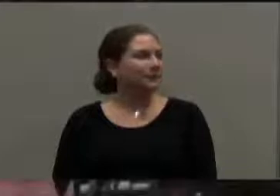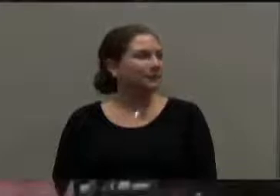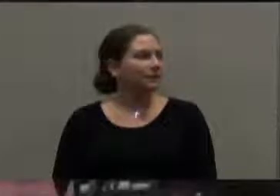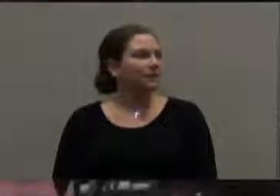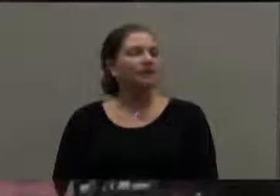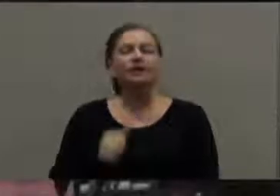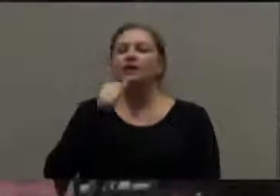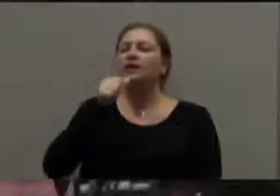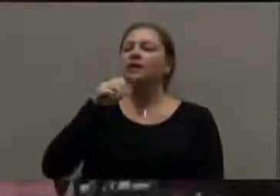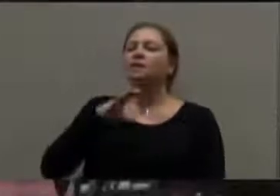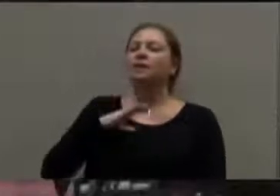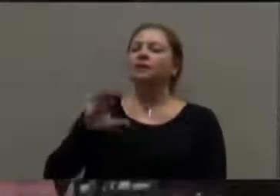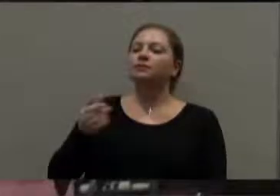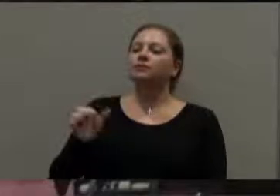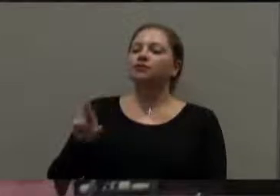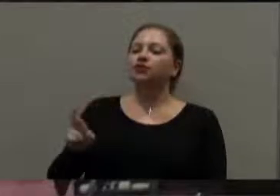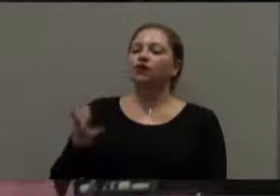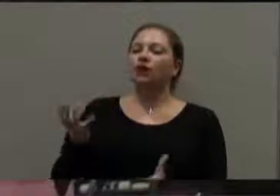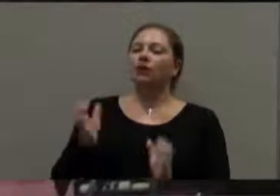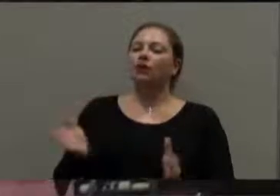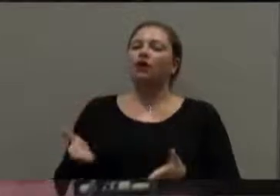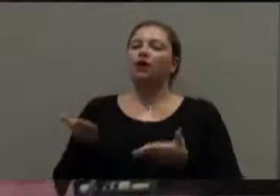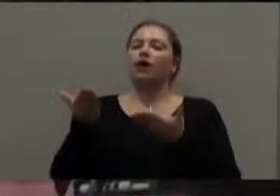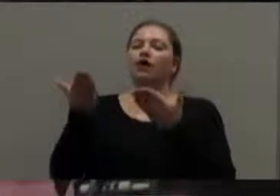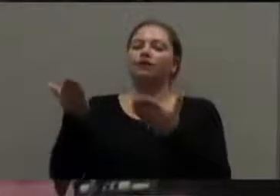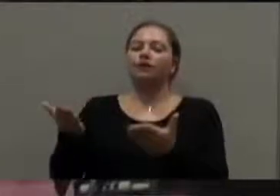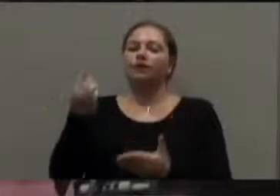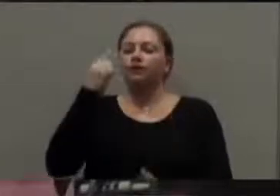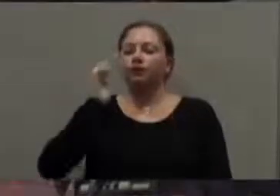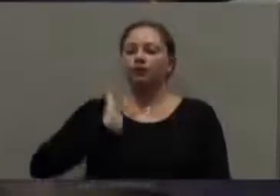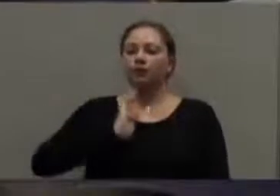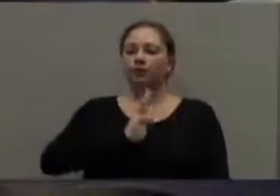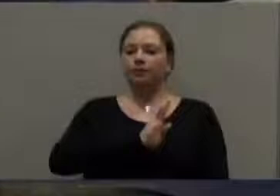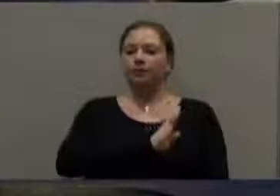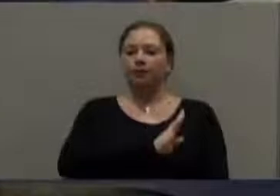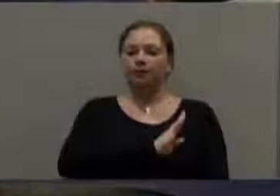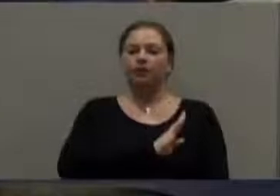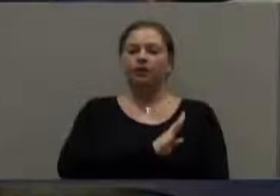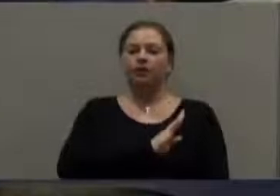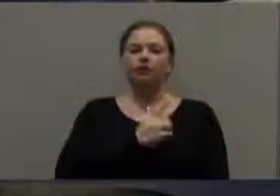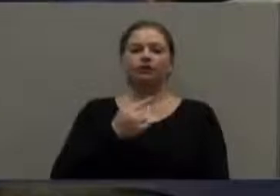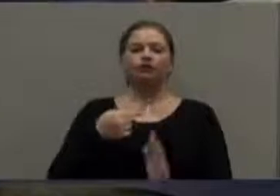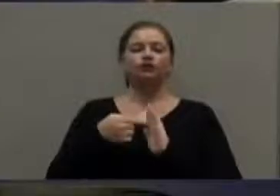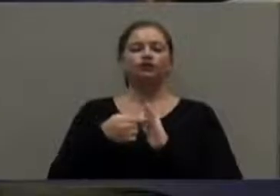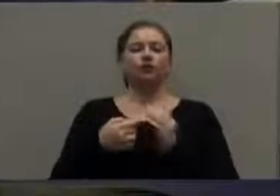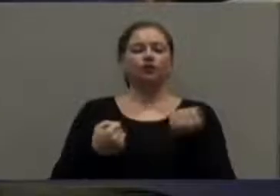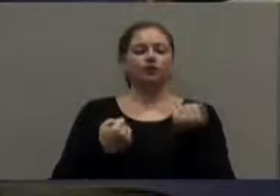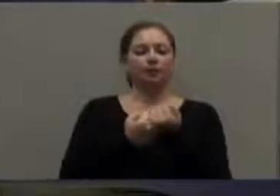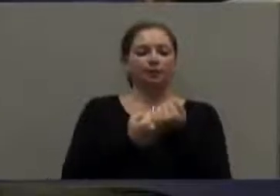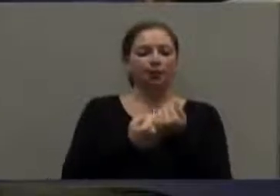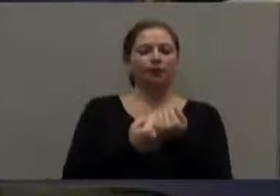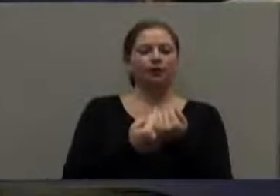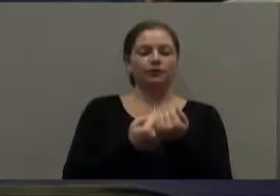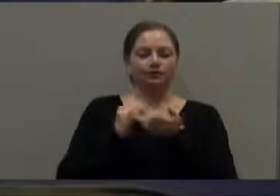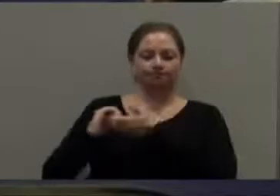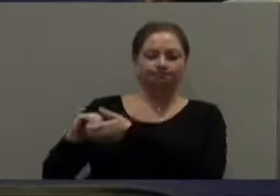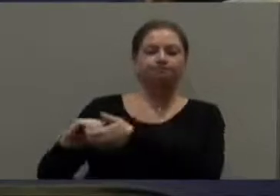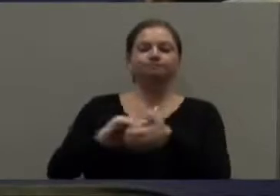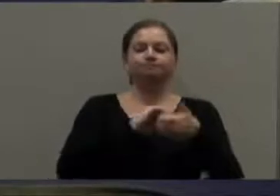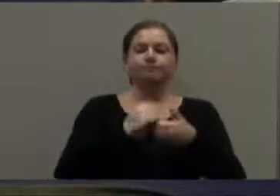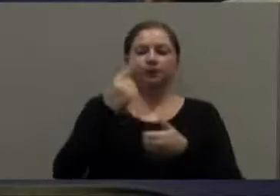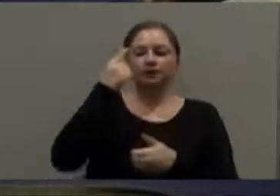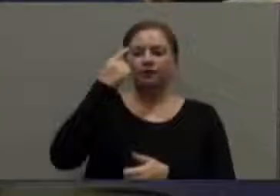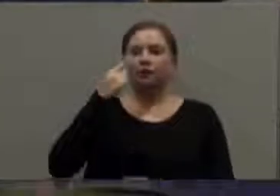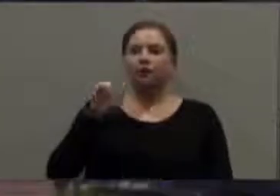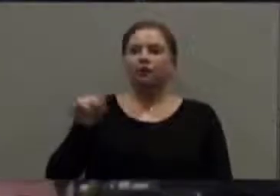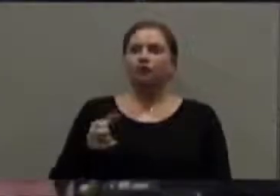Madam Chair, I would like to offer a motion for the board to be able to vote and show its support and solidarity for Dr. Jon Rysewyk as the next